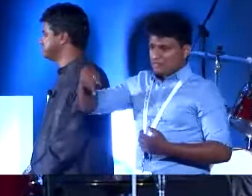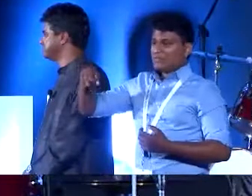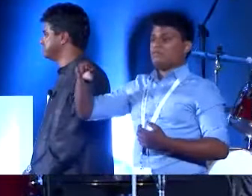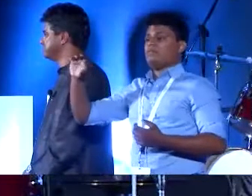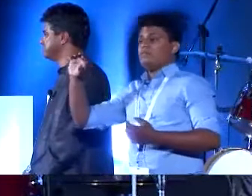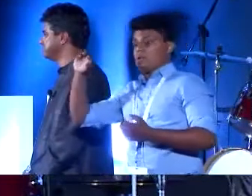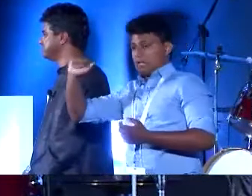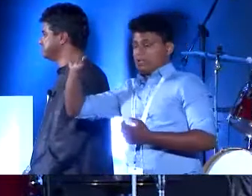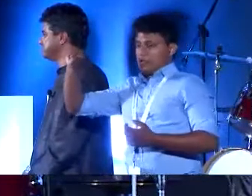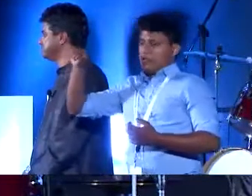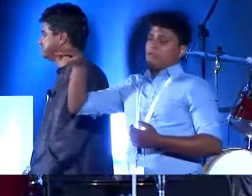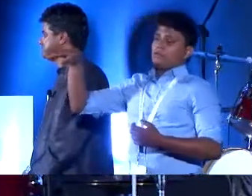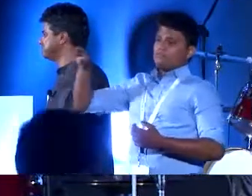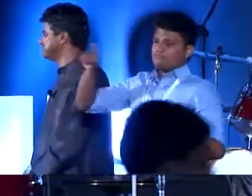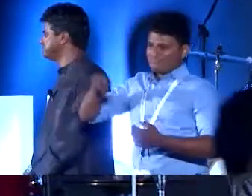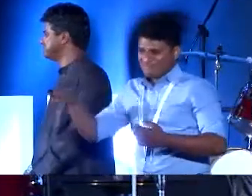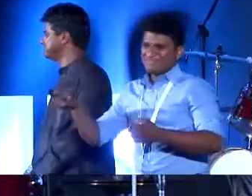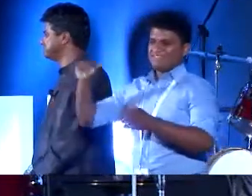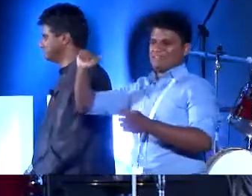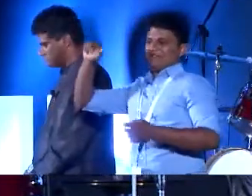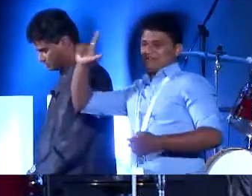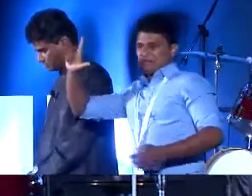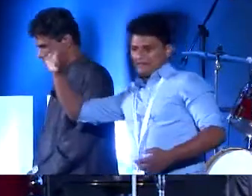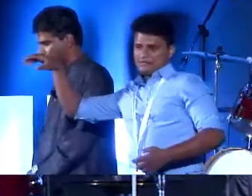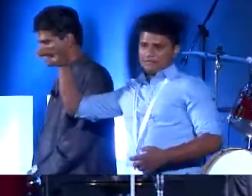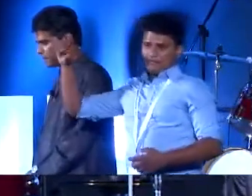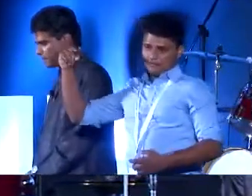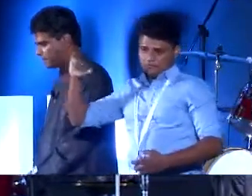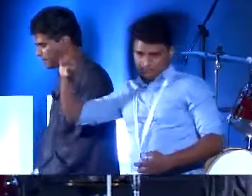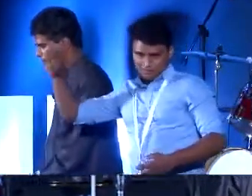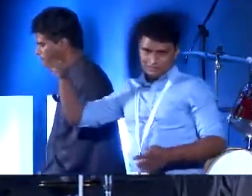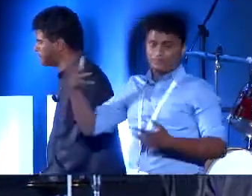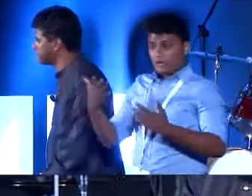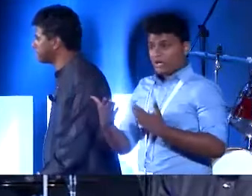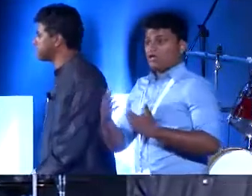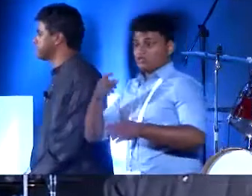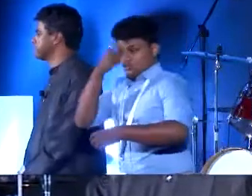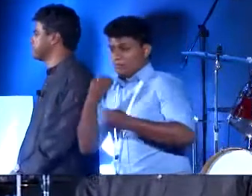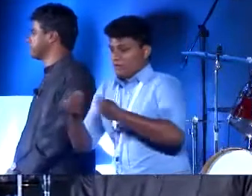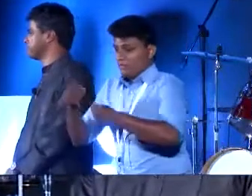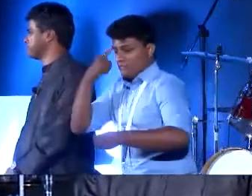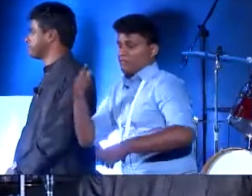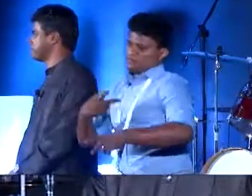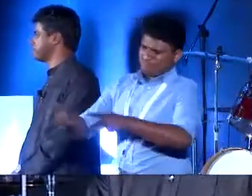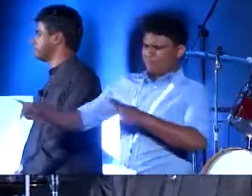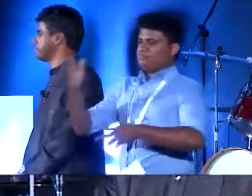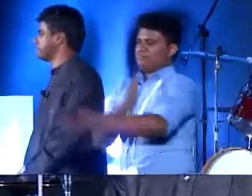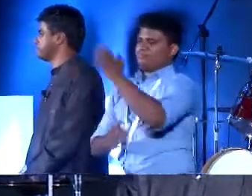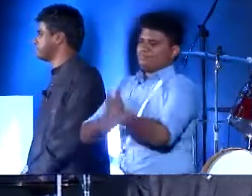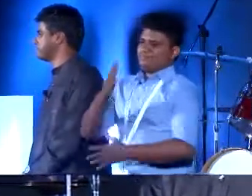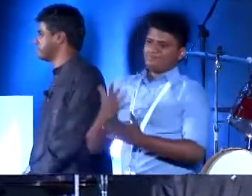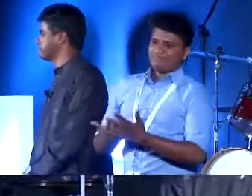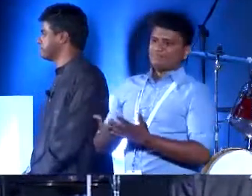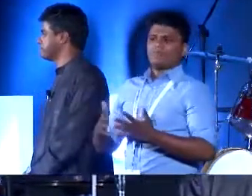IIS, we have been trying to give employment for a lot of people with many kinds of disabilities, and they are